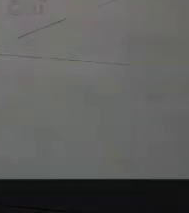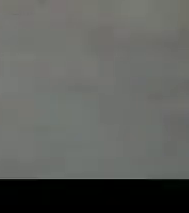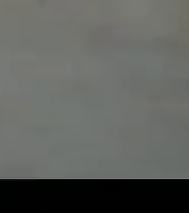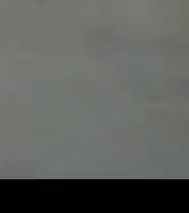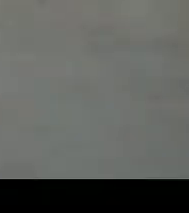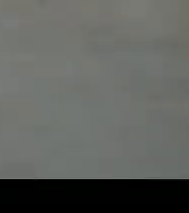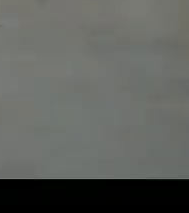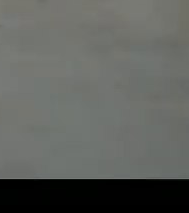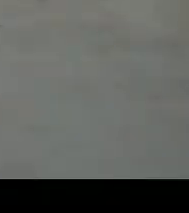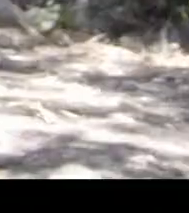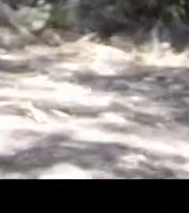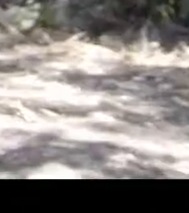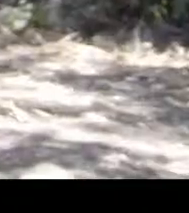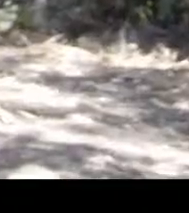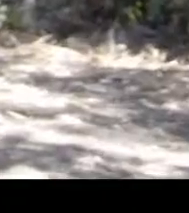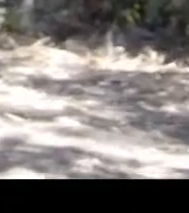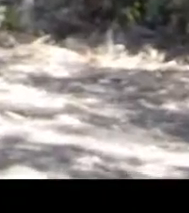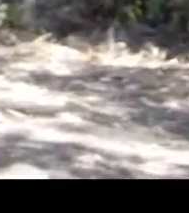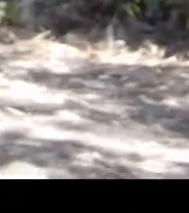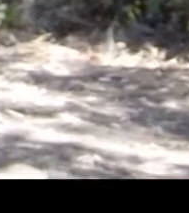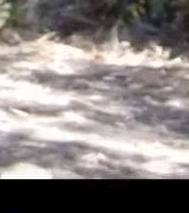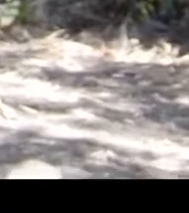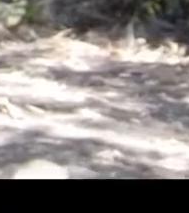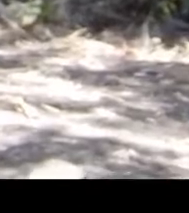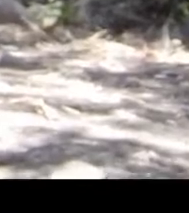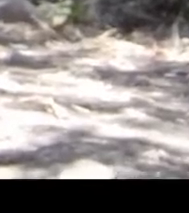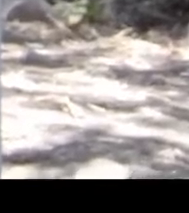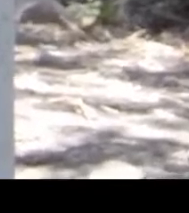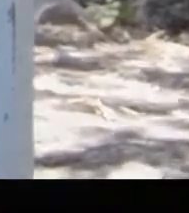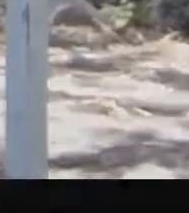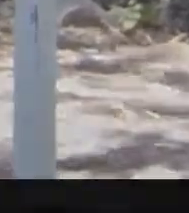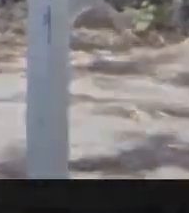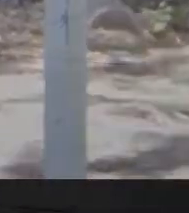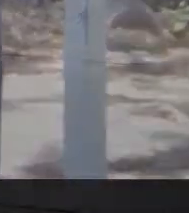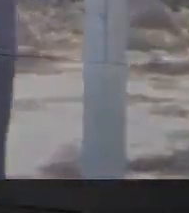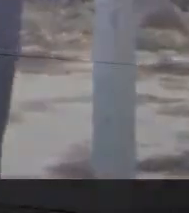1 God anatupenda fasting 2 shetuko tuweni